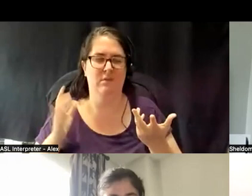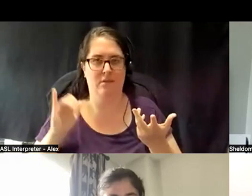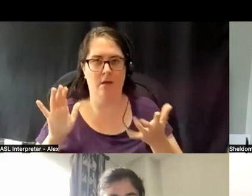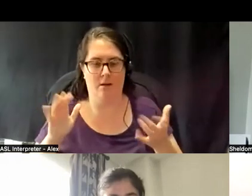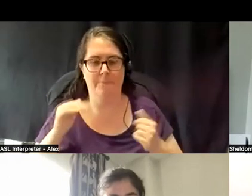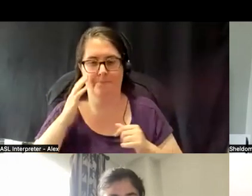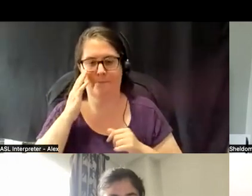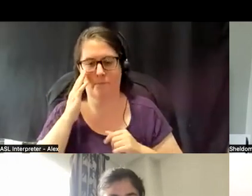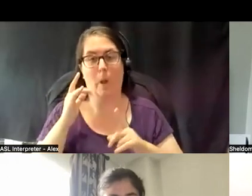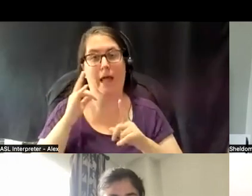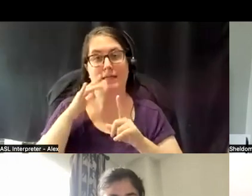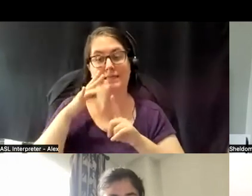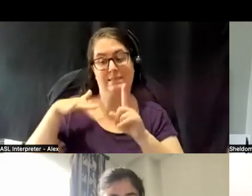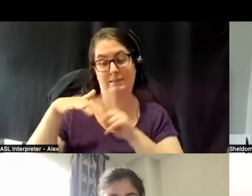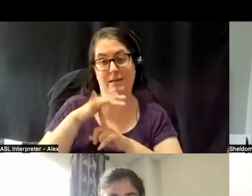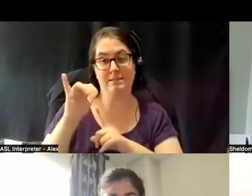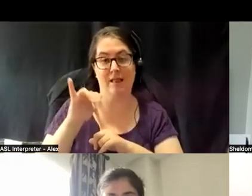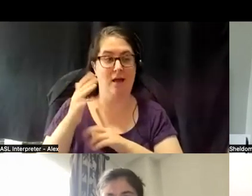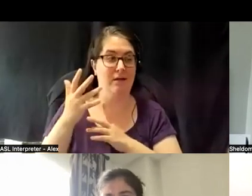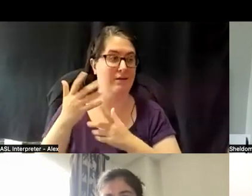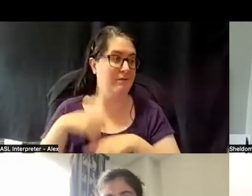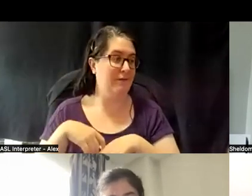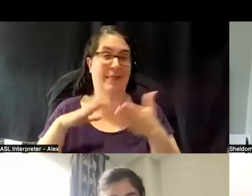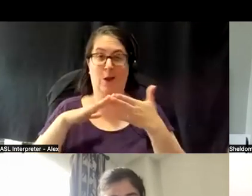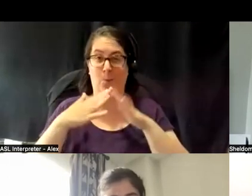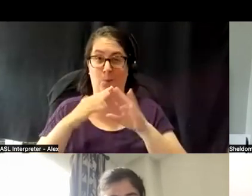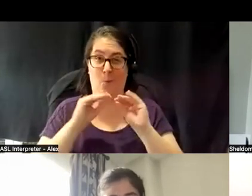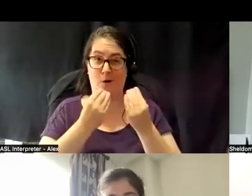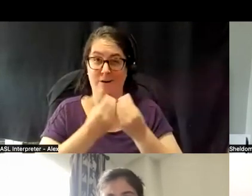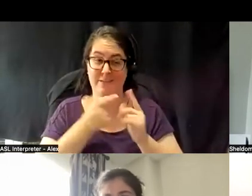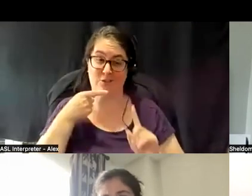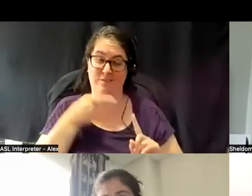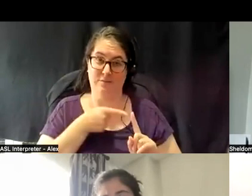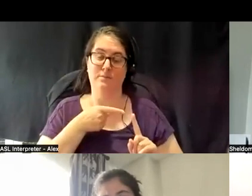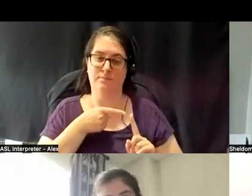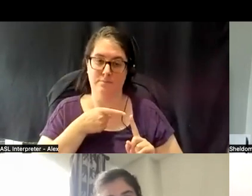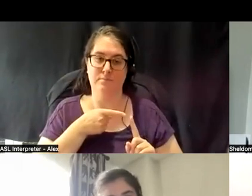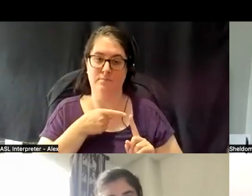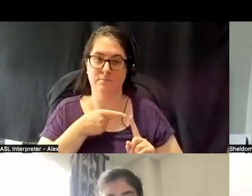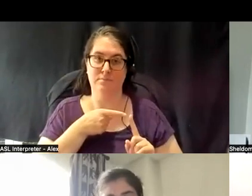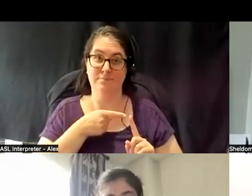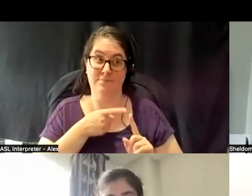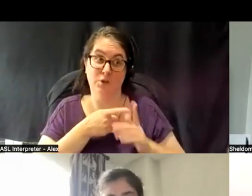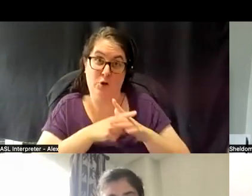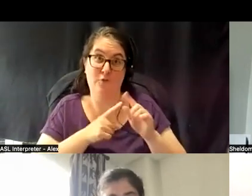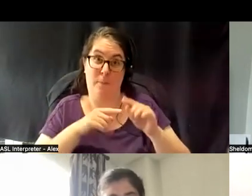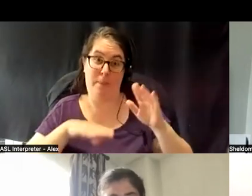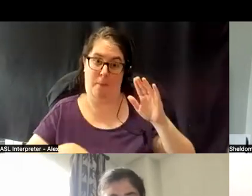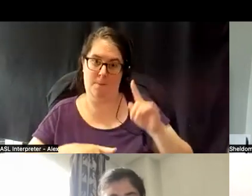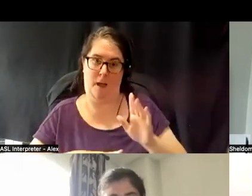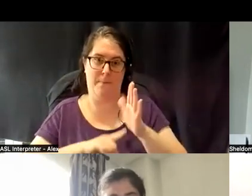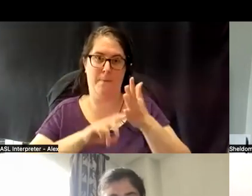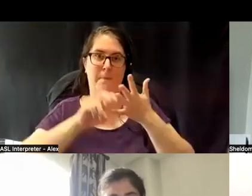I think spaces like all of our grassroots organizations help from the bottom up. It helps reconnect